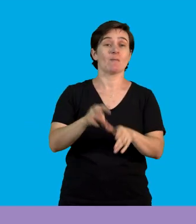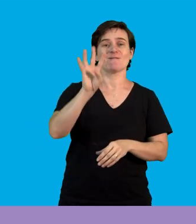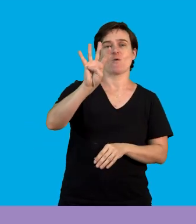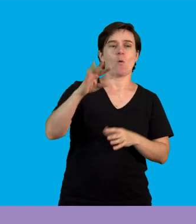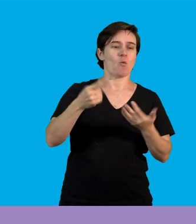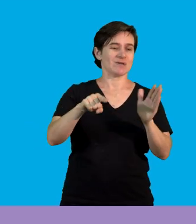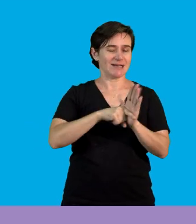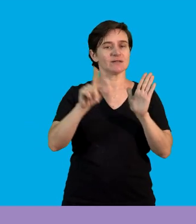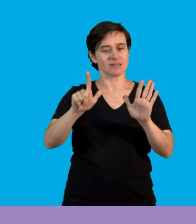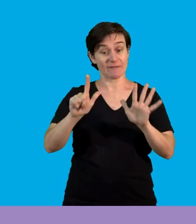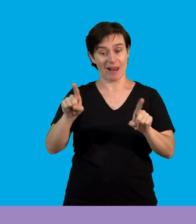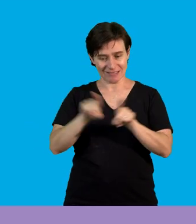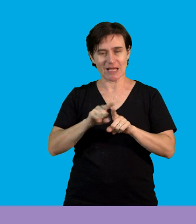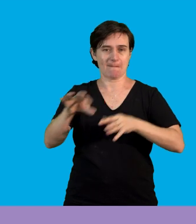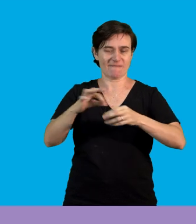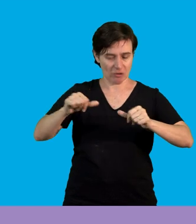or negative 7.